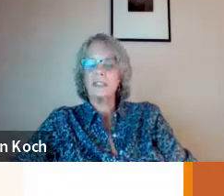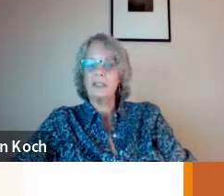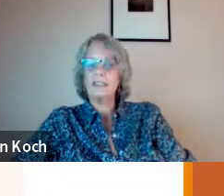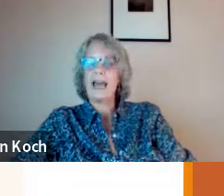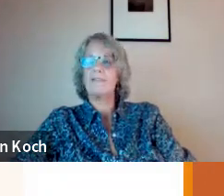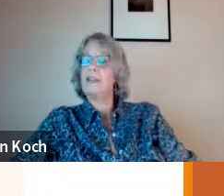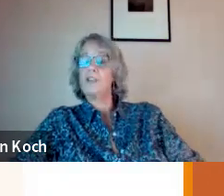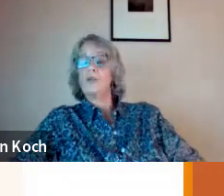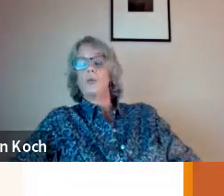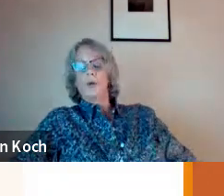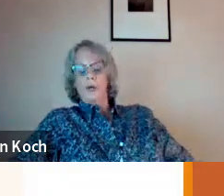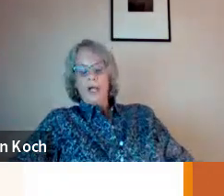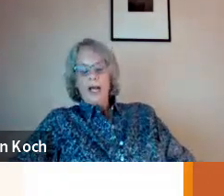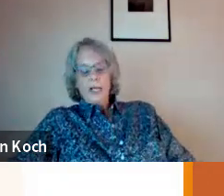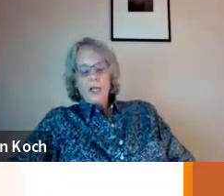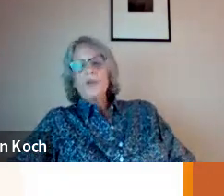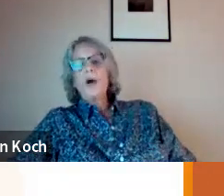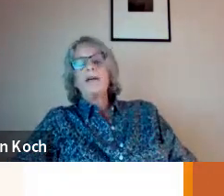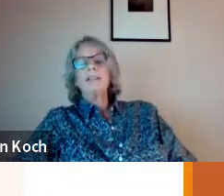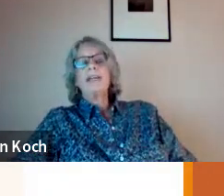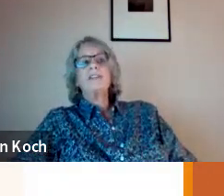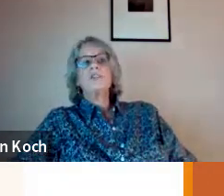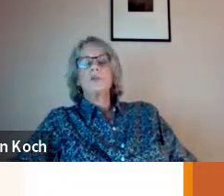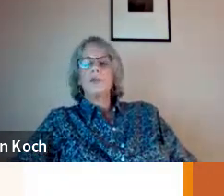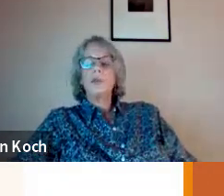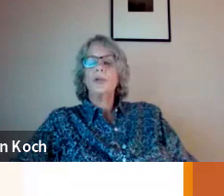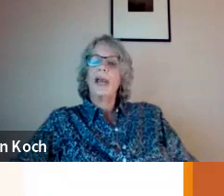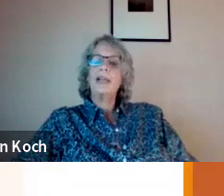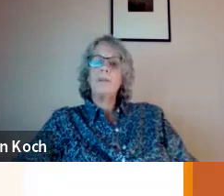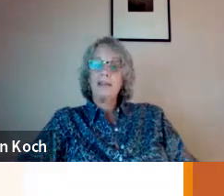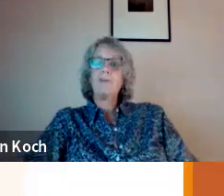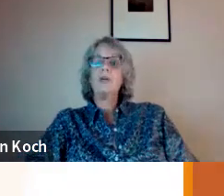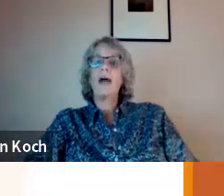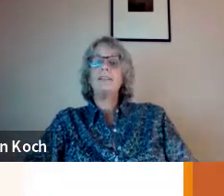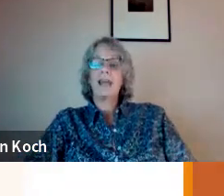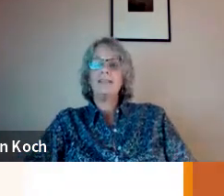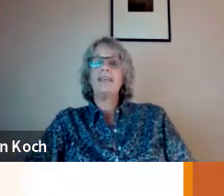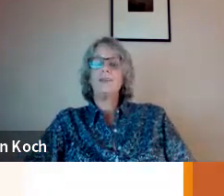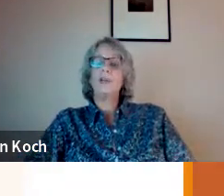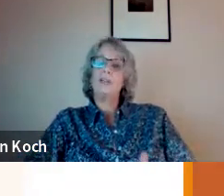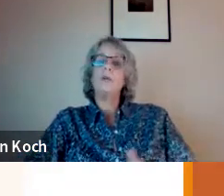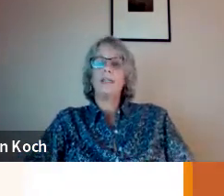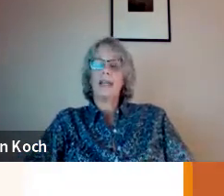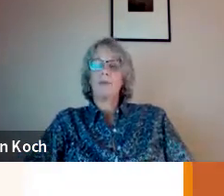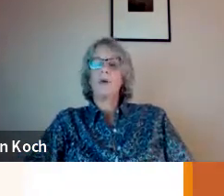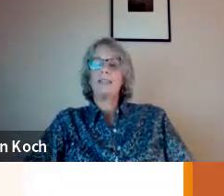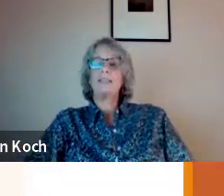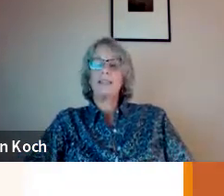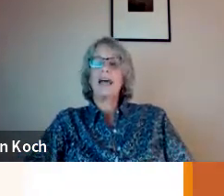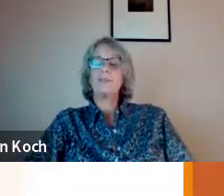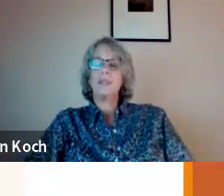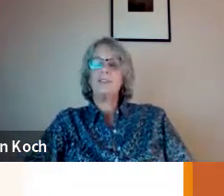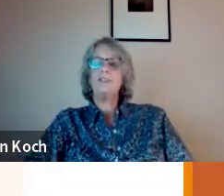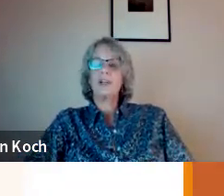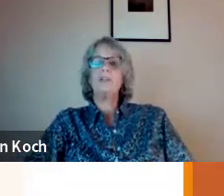had with the facility staff and social worker. So I contacted the social worker and I made that request, and David reiterated that request